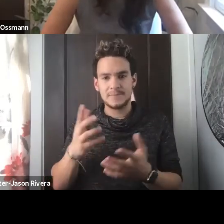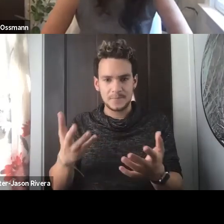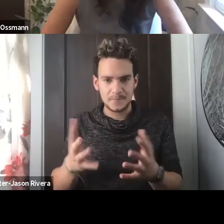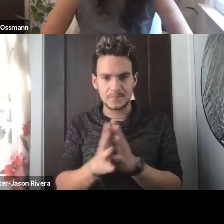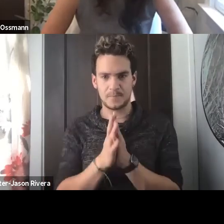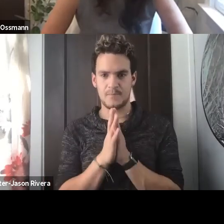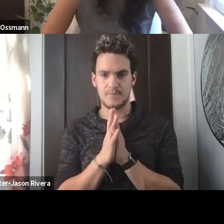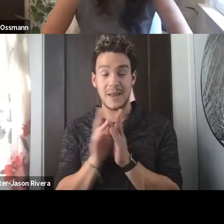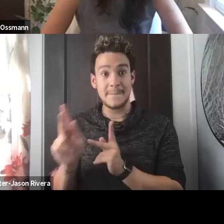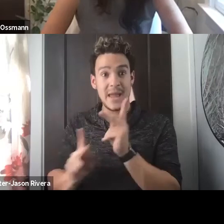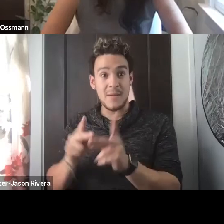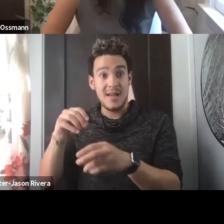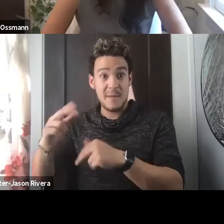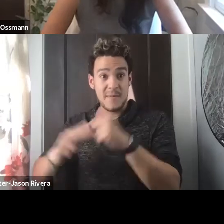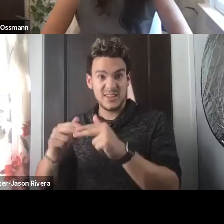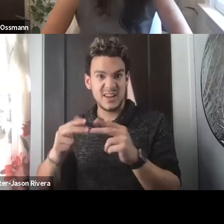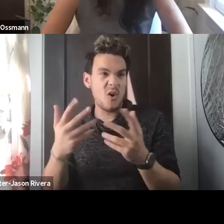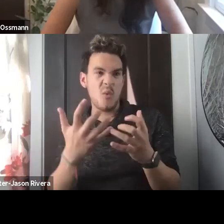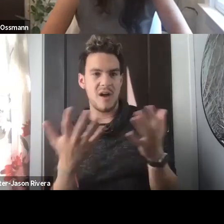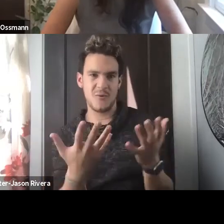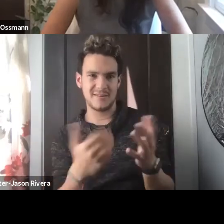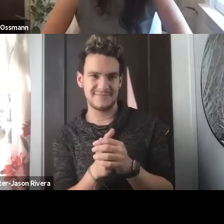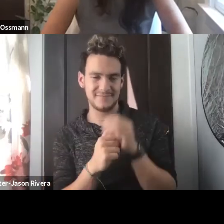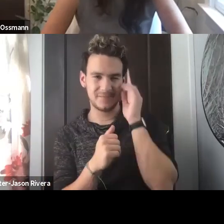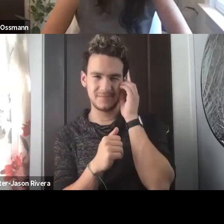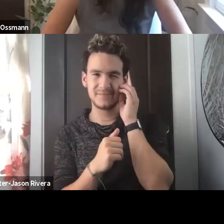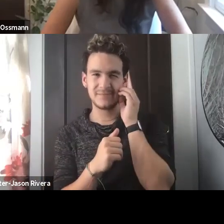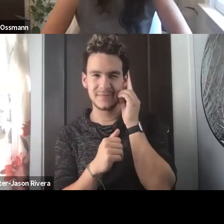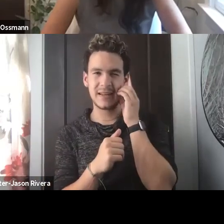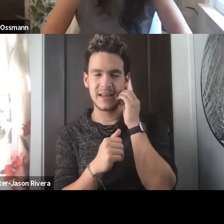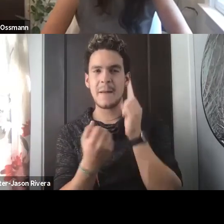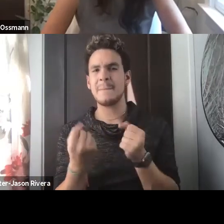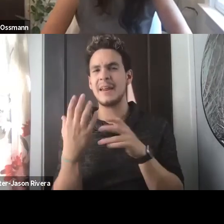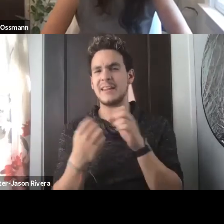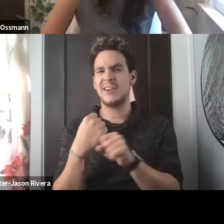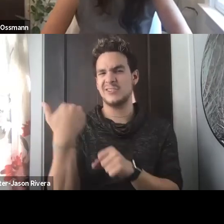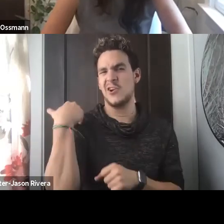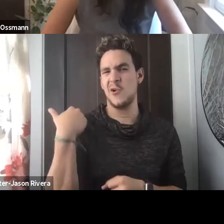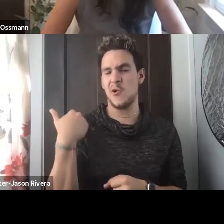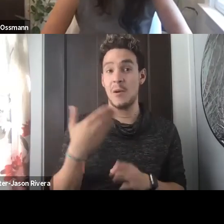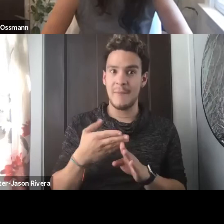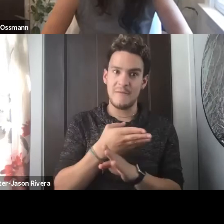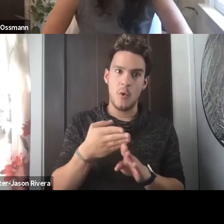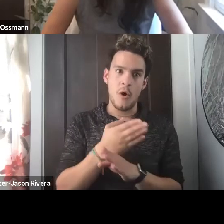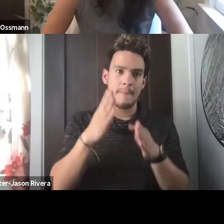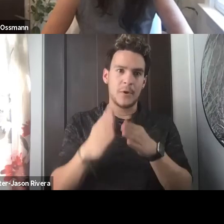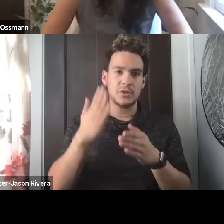are tenants going to be looking at? I almost liken this to a number of years ago when before a tenant would move into a